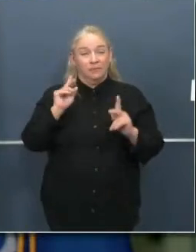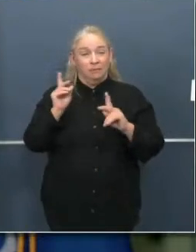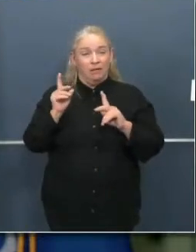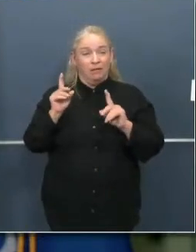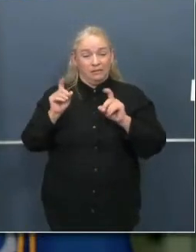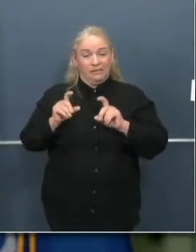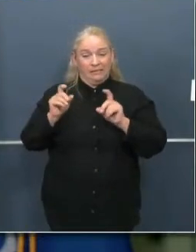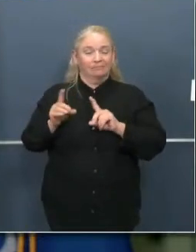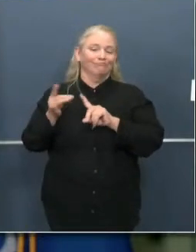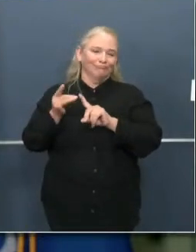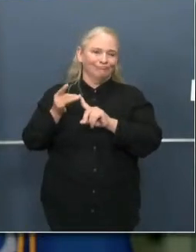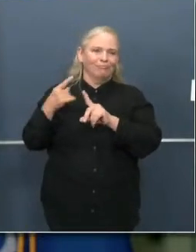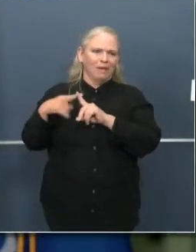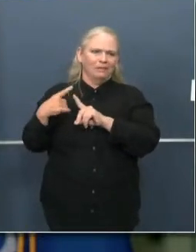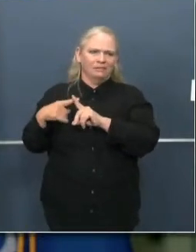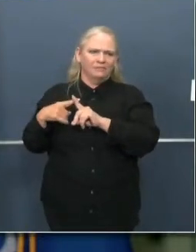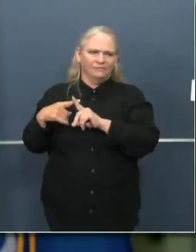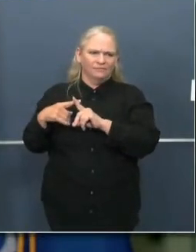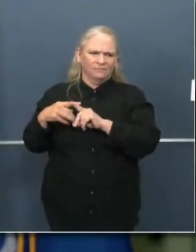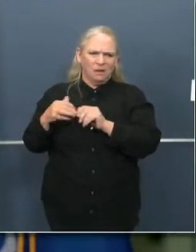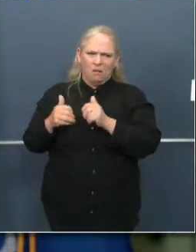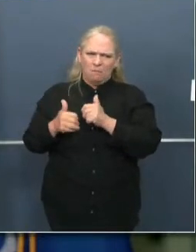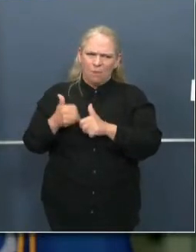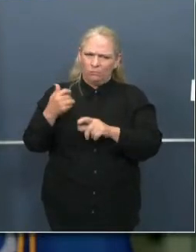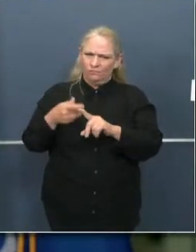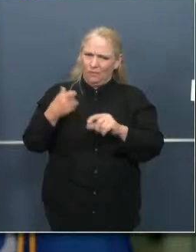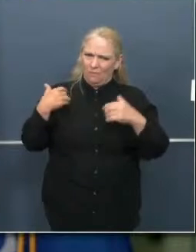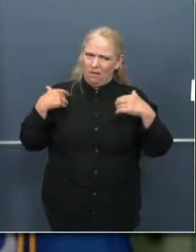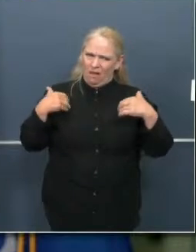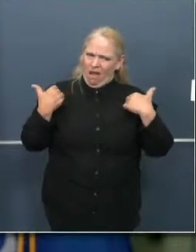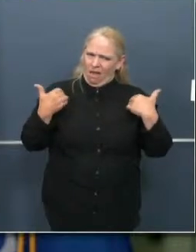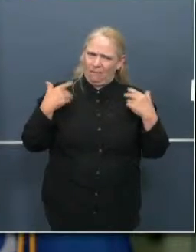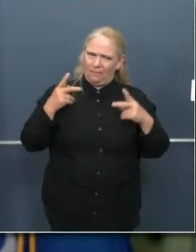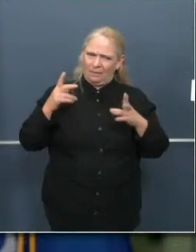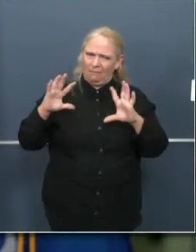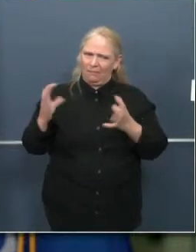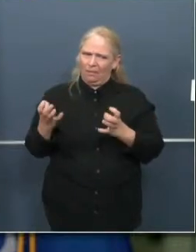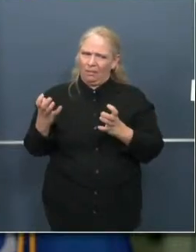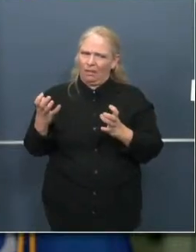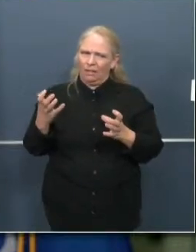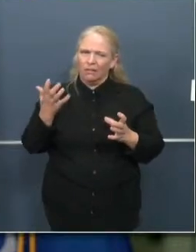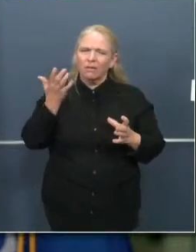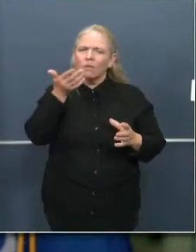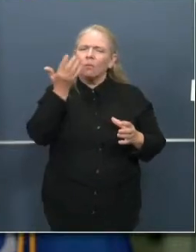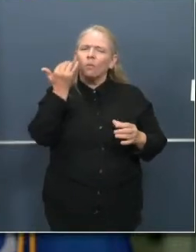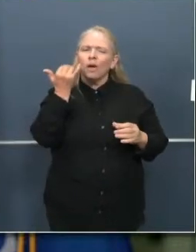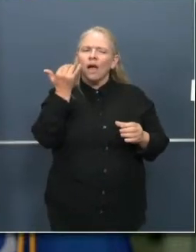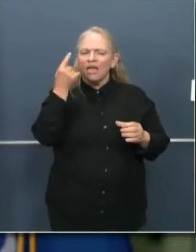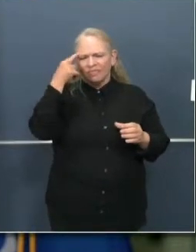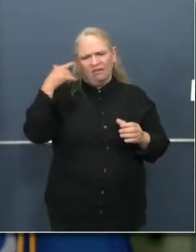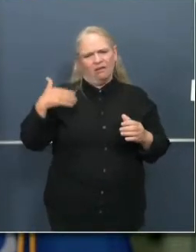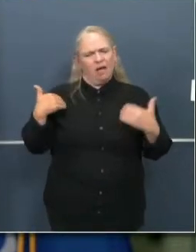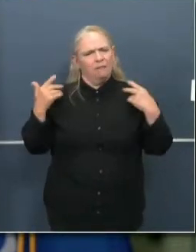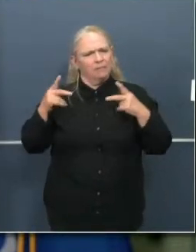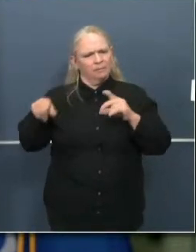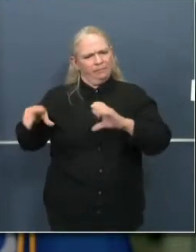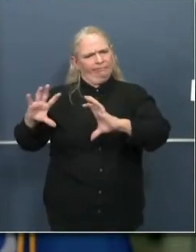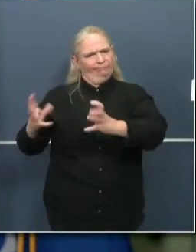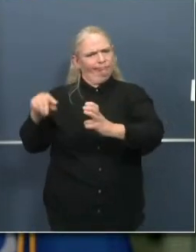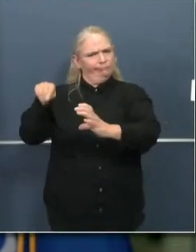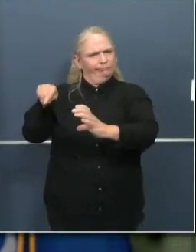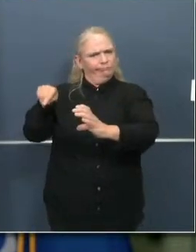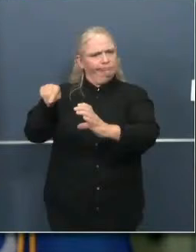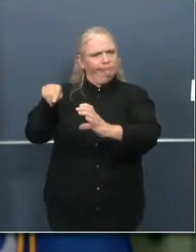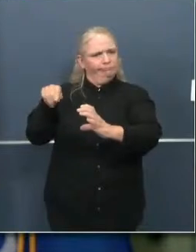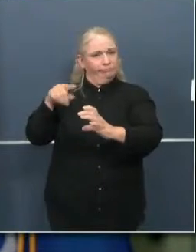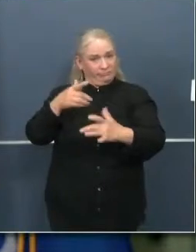it a cause for concern for you that you're seeing that increase now in cases in younger people? And separately, have